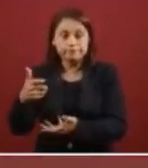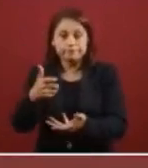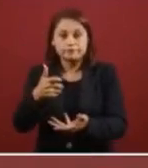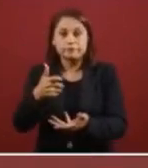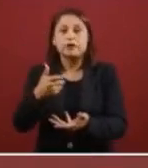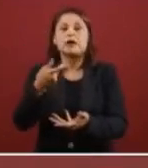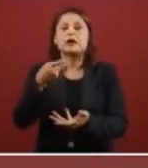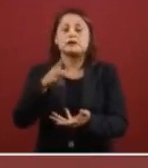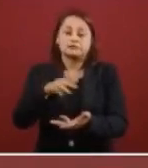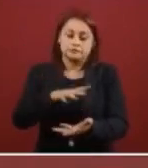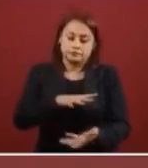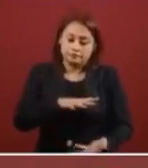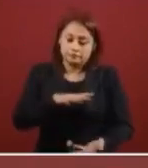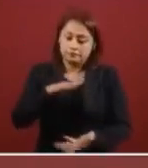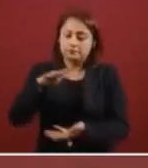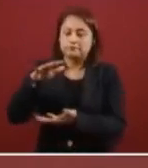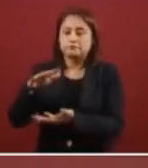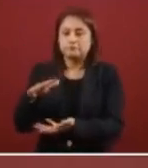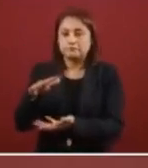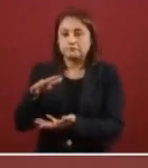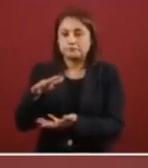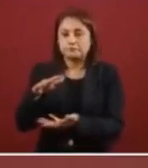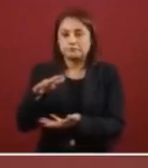but there's more concentration